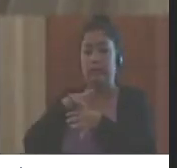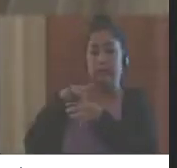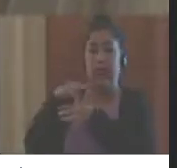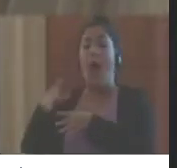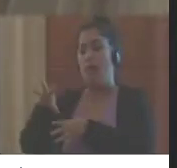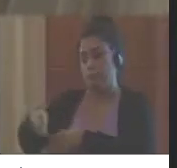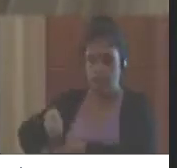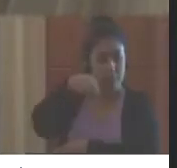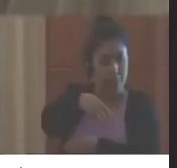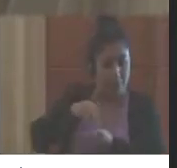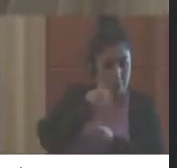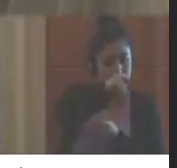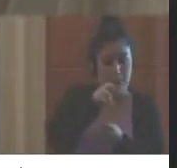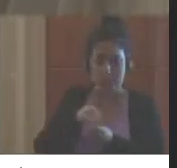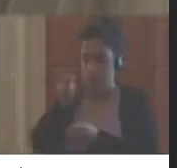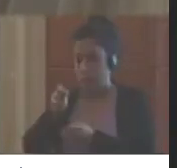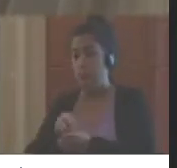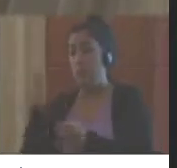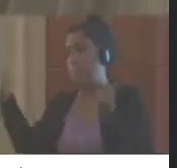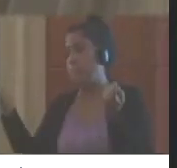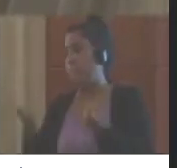payout from that policy to date.